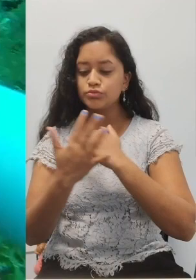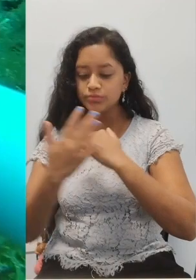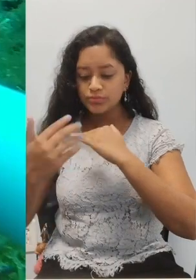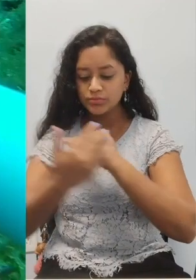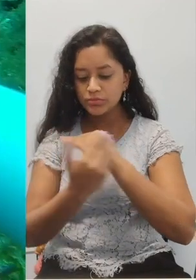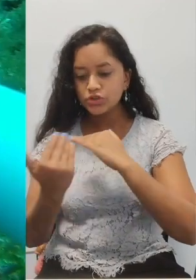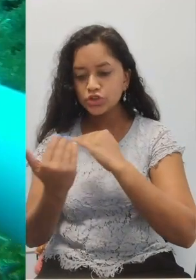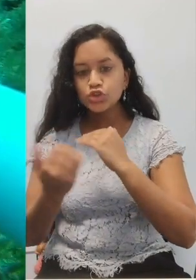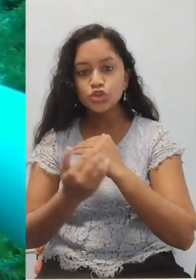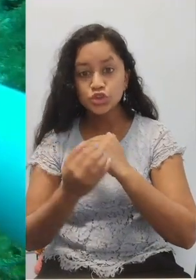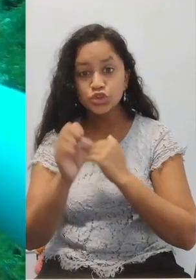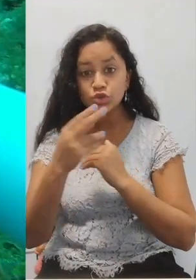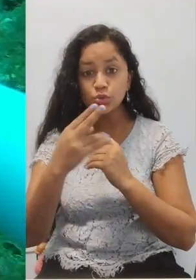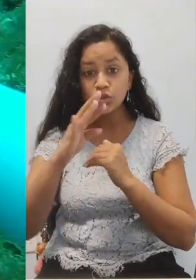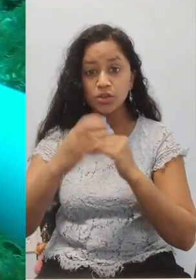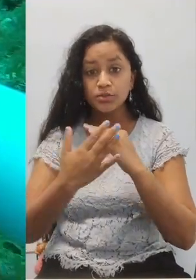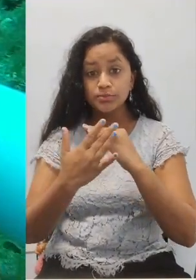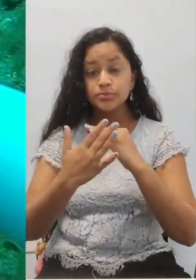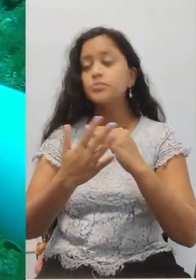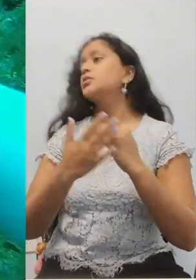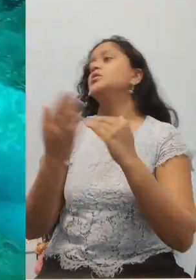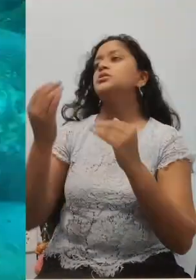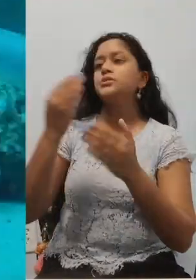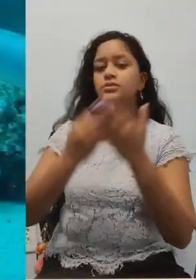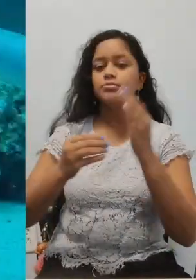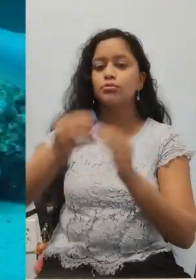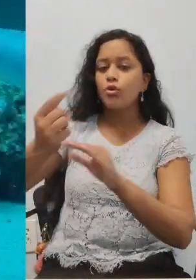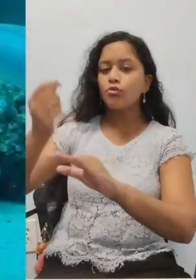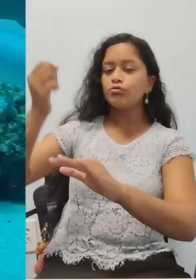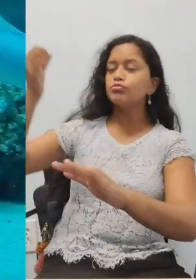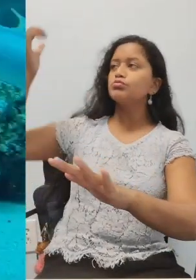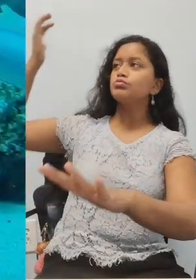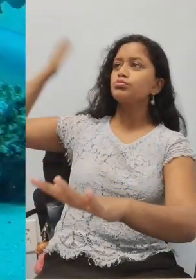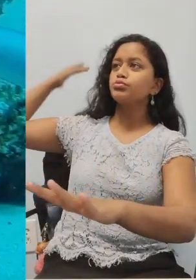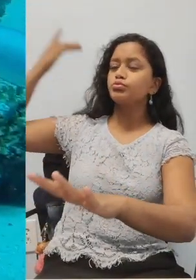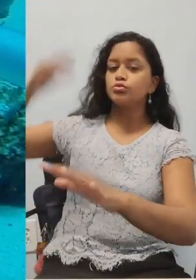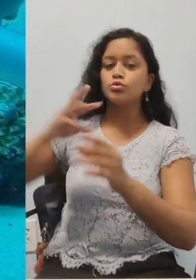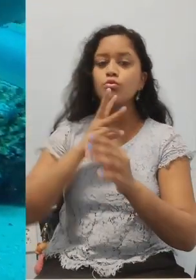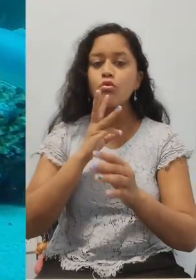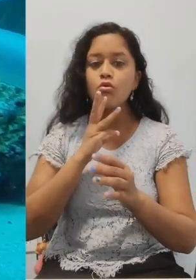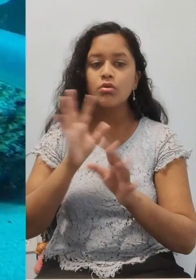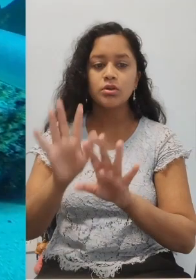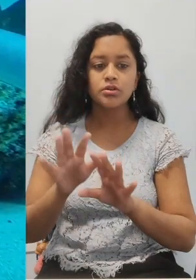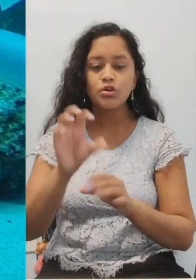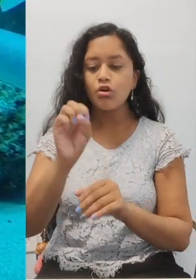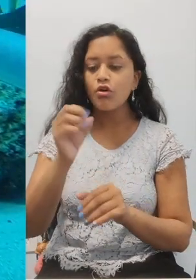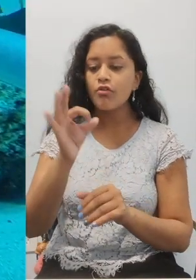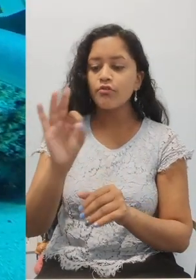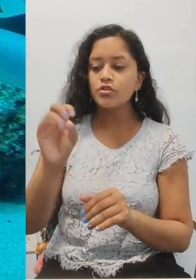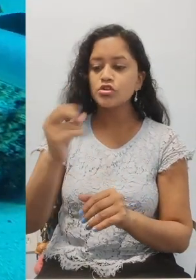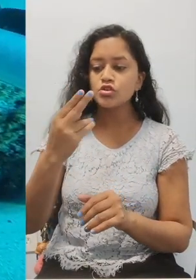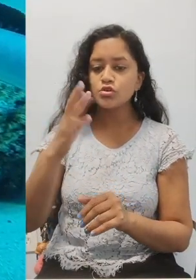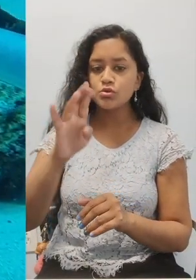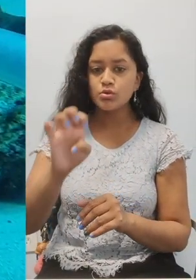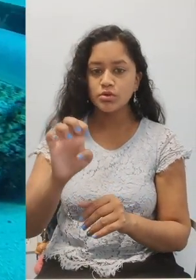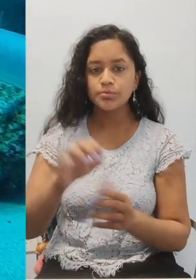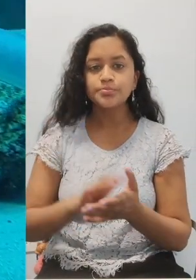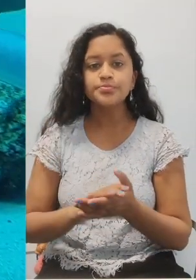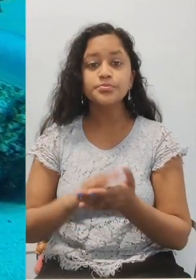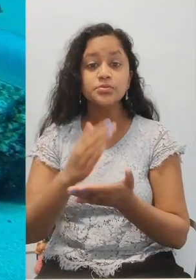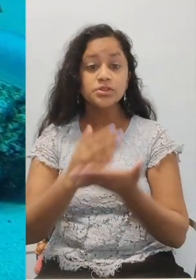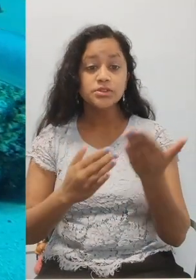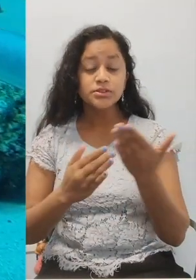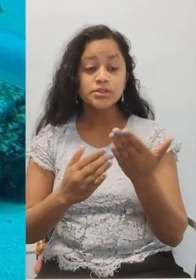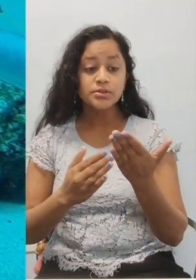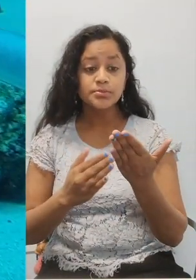shore, and the most abundant would be the Caribbean reef and the nurse shark and hammerhead species, and then from then on